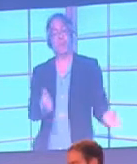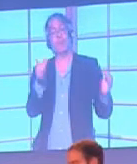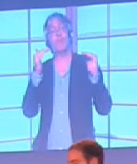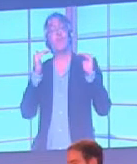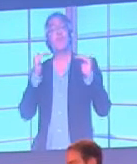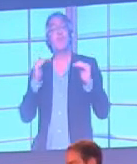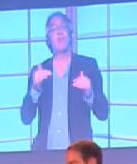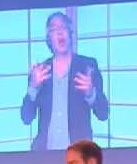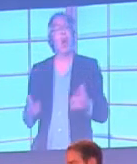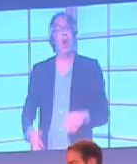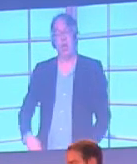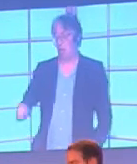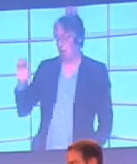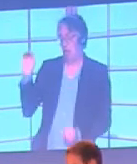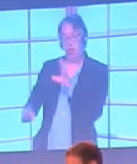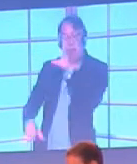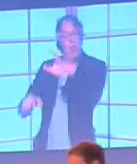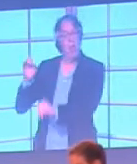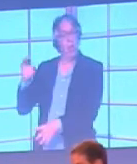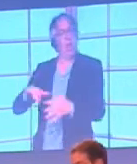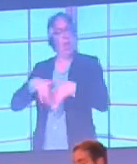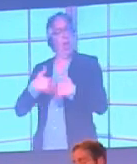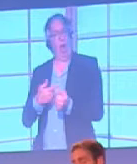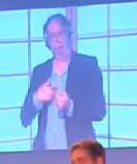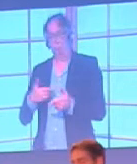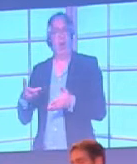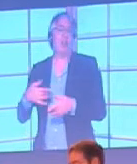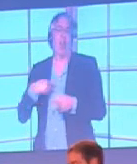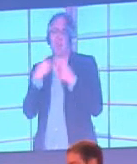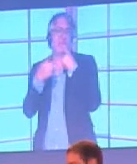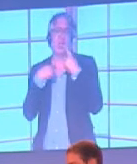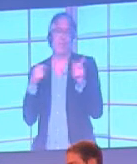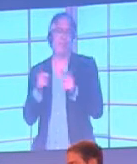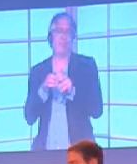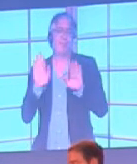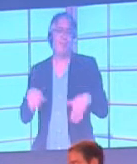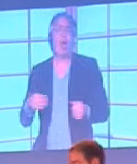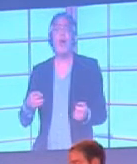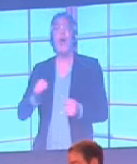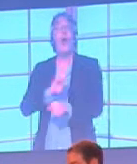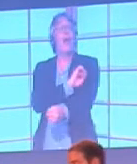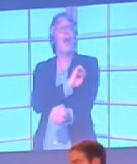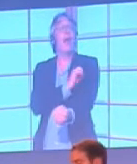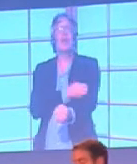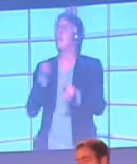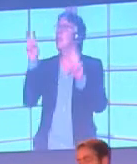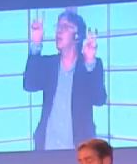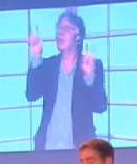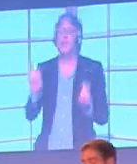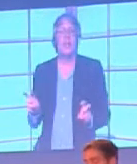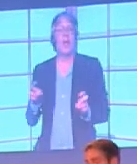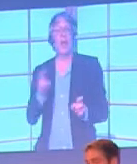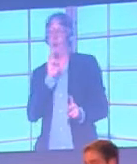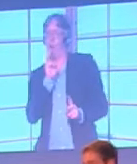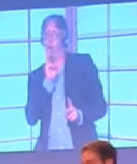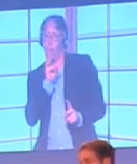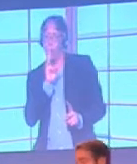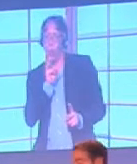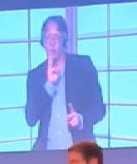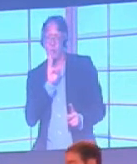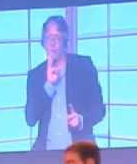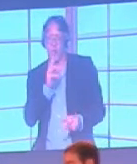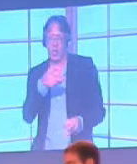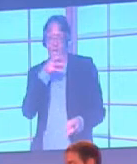don't need to go too much into detail. Energy and water optimization, and the last one, sourcing of product and services.